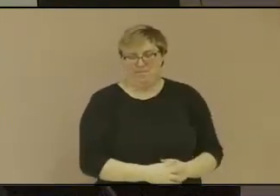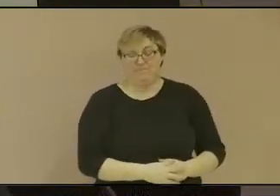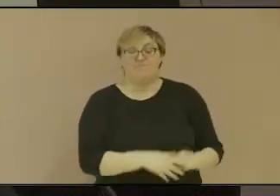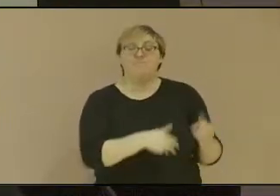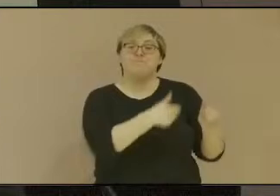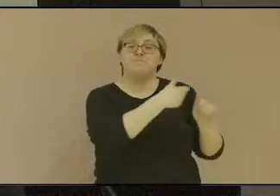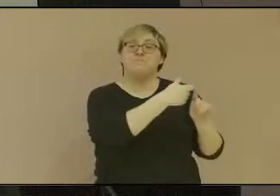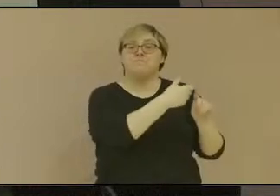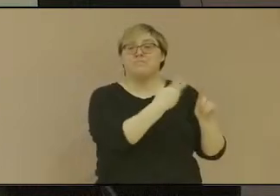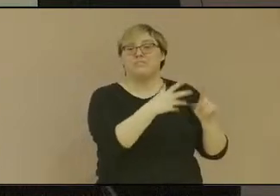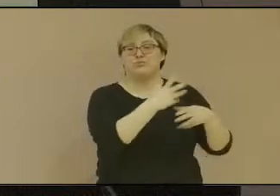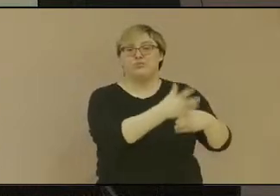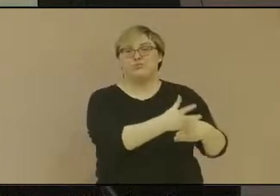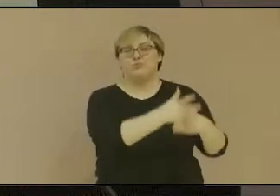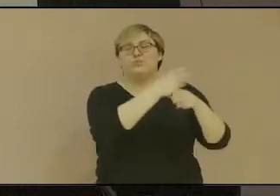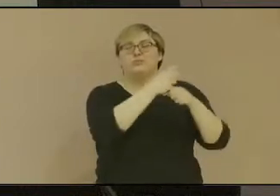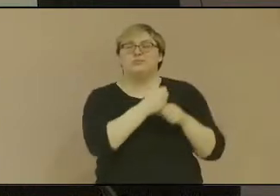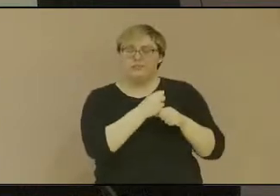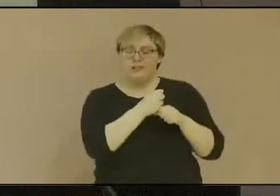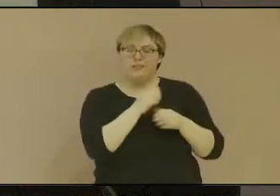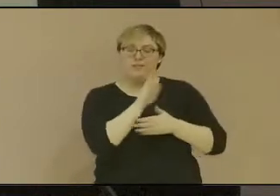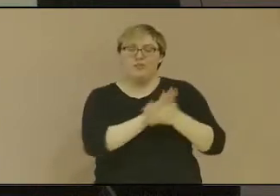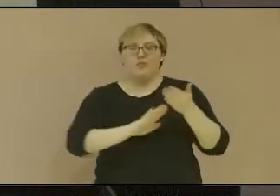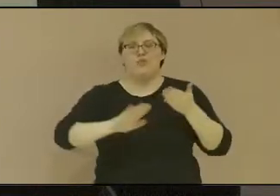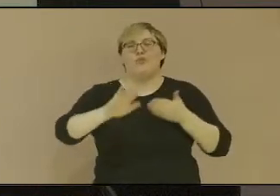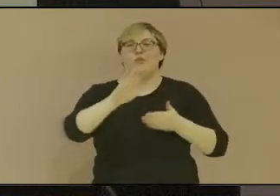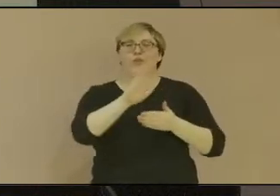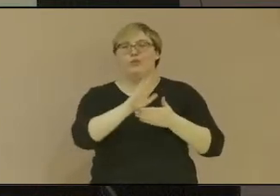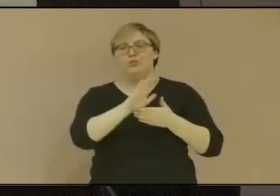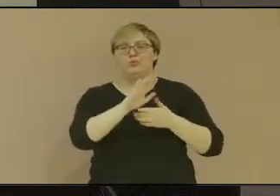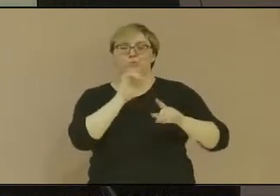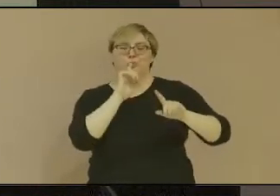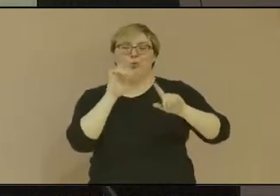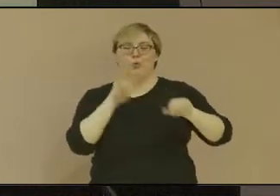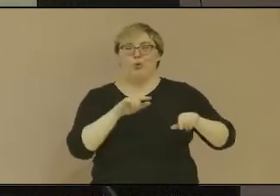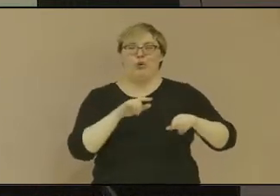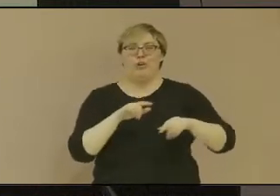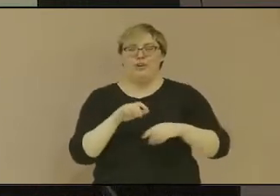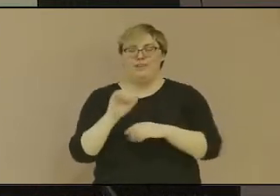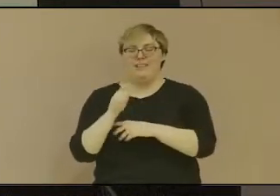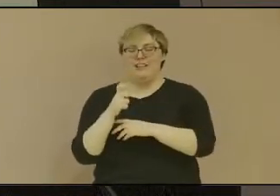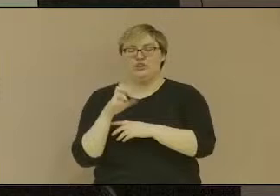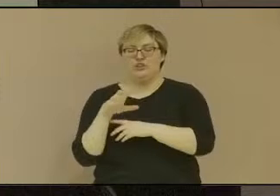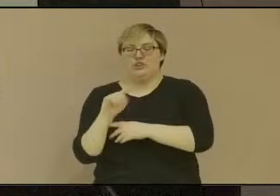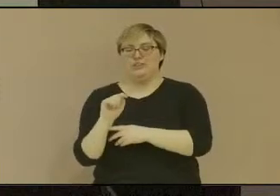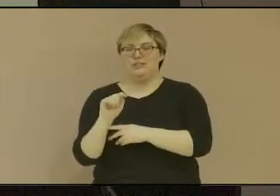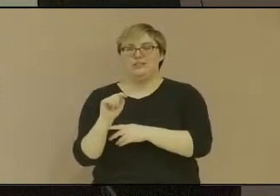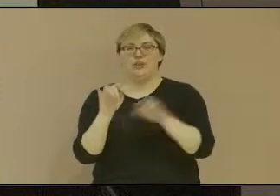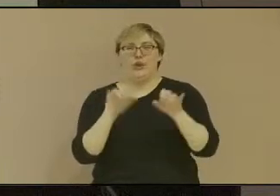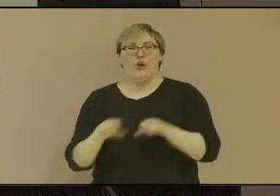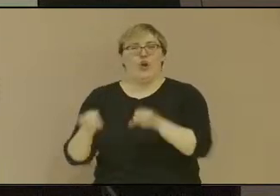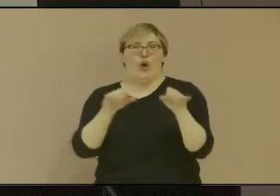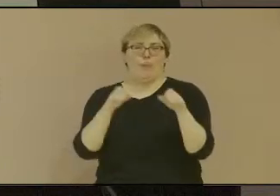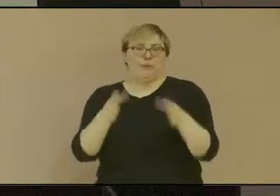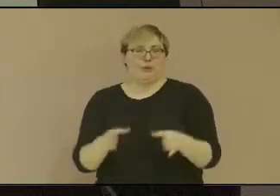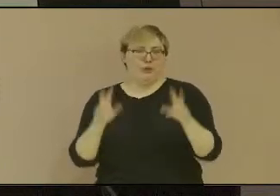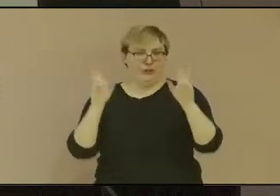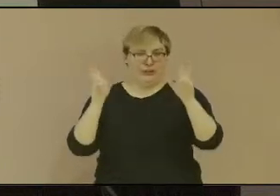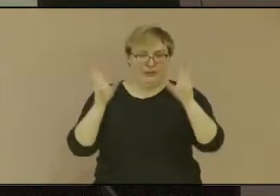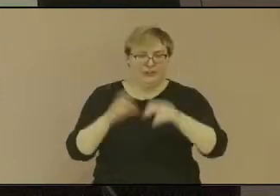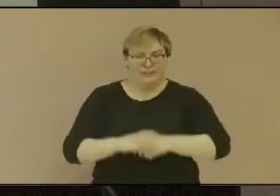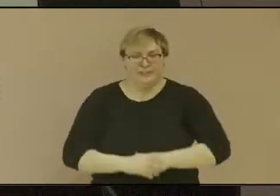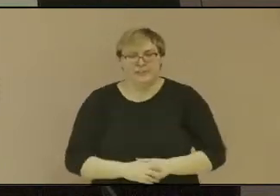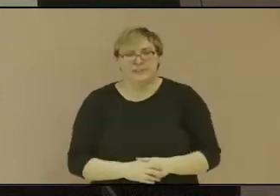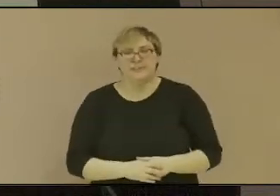recipient of the college's Order of the Ancient Commoner, which is awarded by our Alumni Association